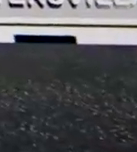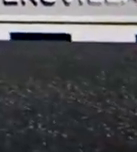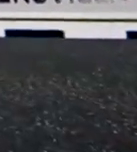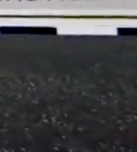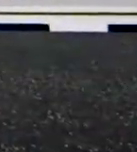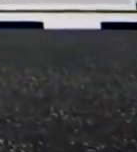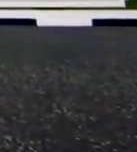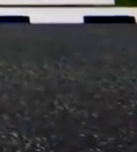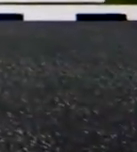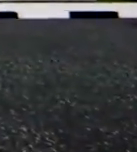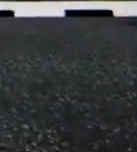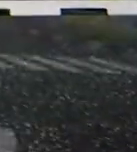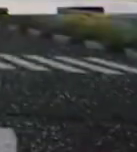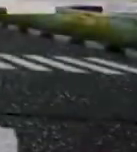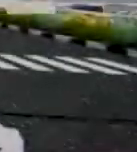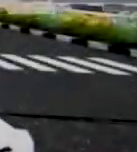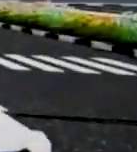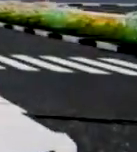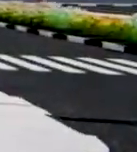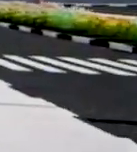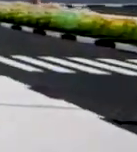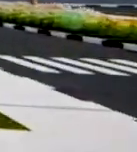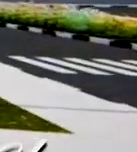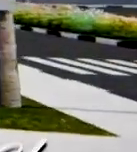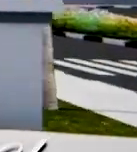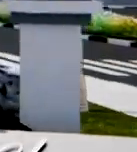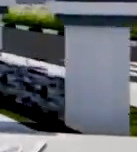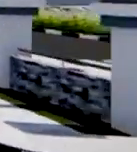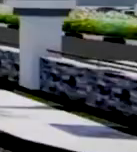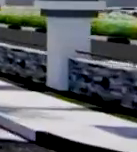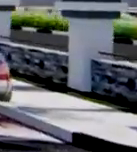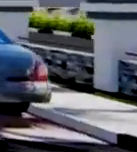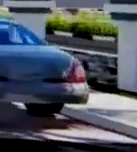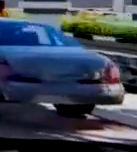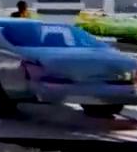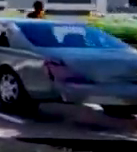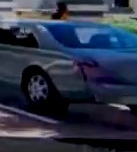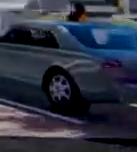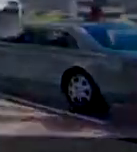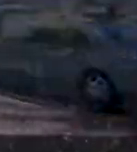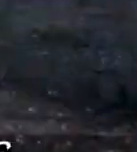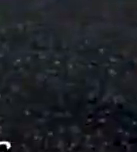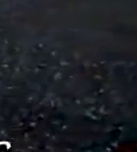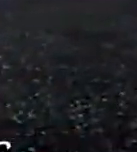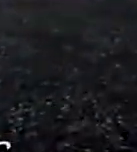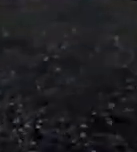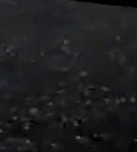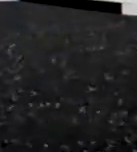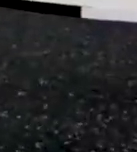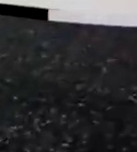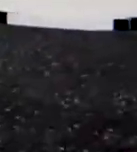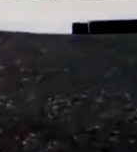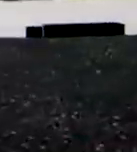Comfort, luxury, style, class, tranquility, and